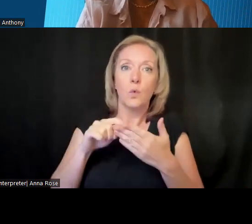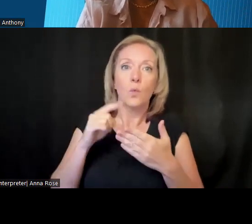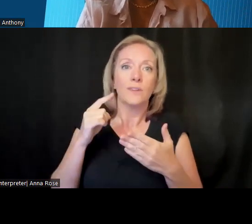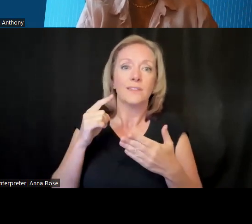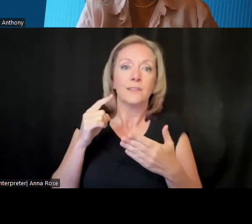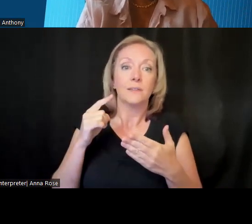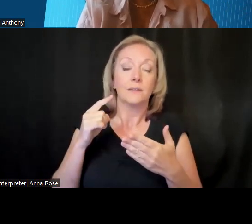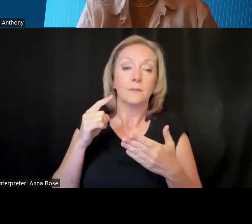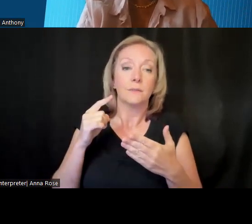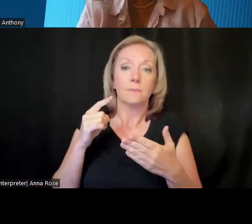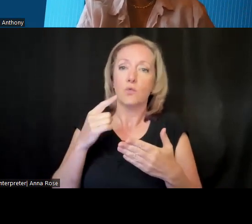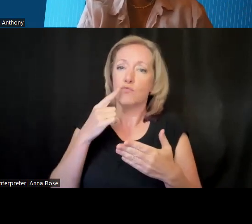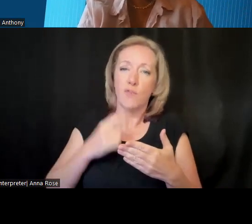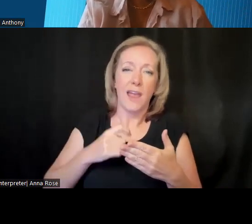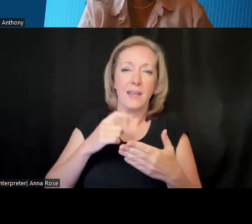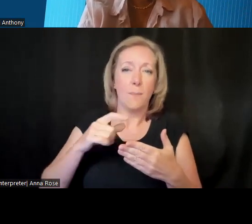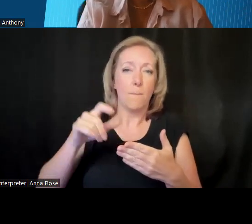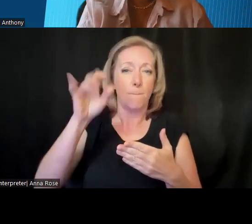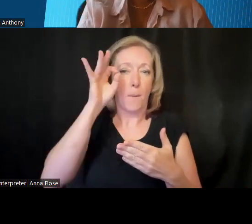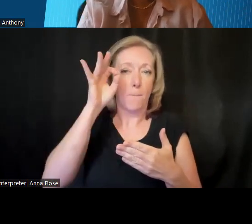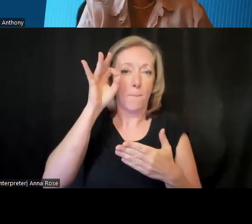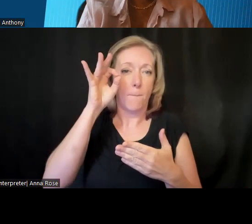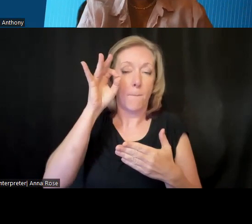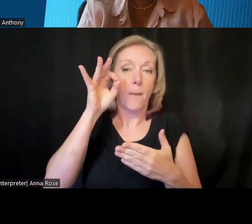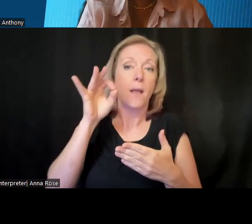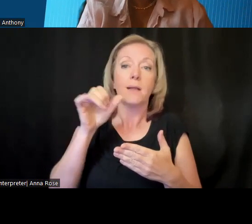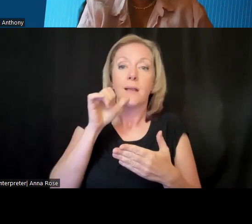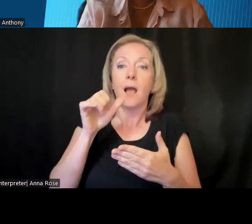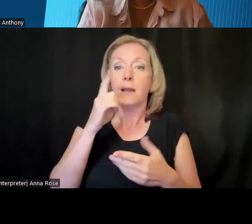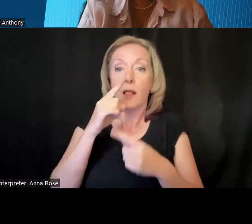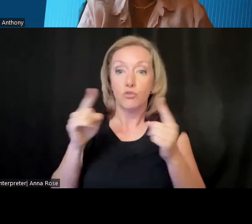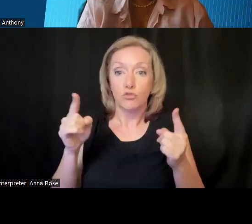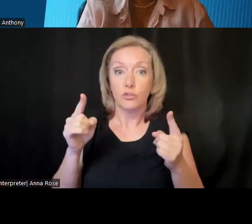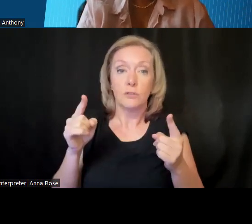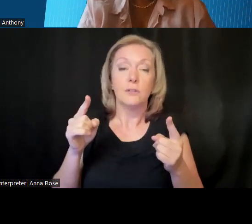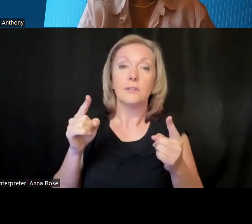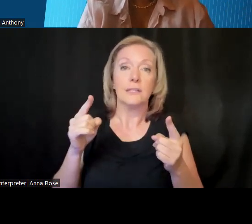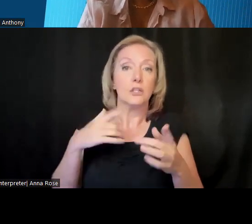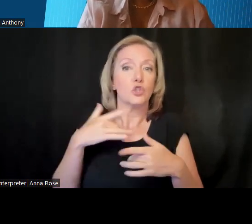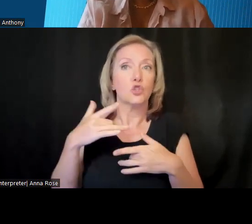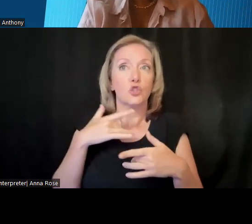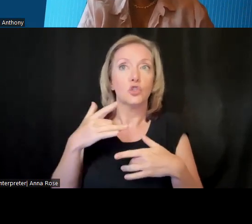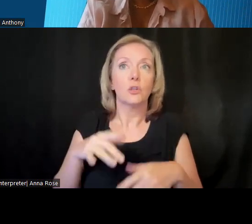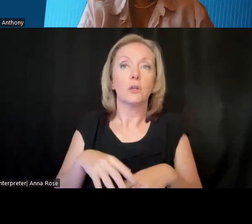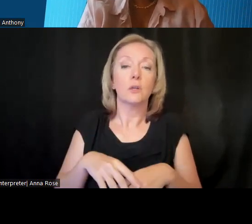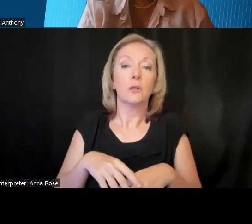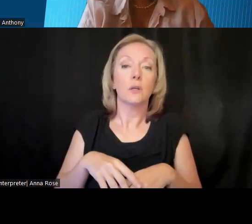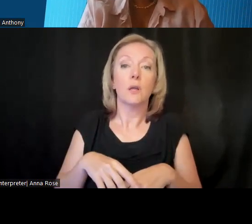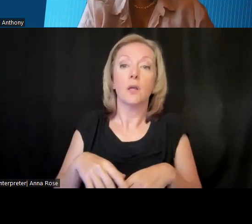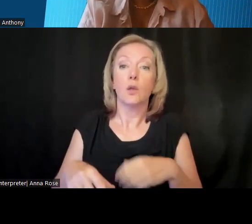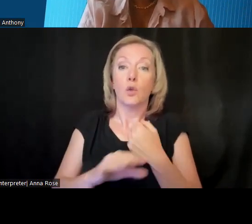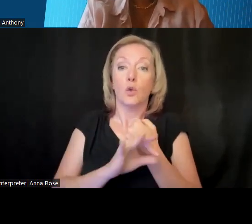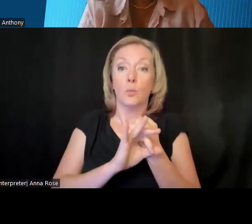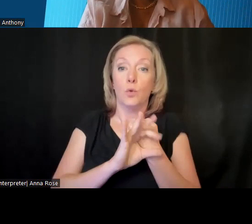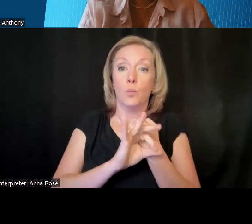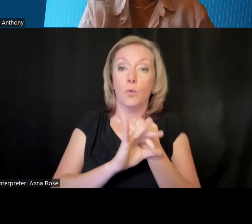looks incredibly red and it's not specific to an allergy, we worry about that. And absence of the pupil, which is our